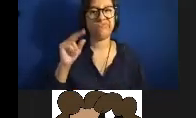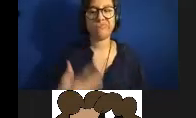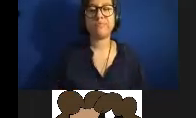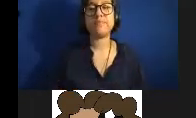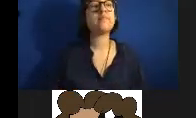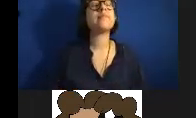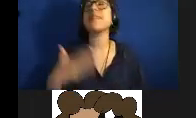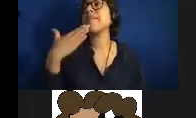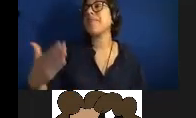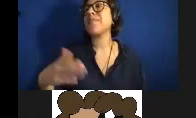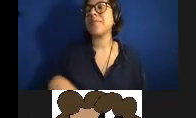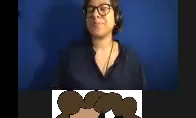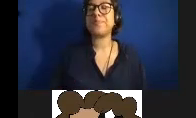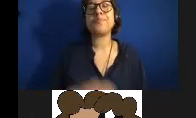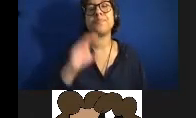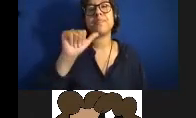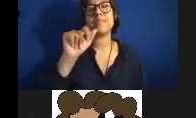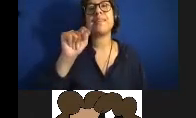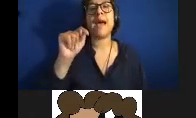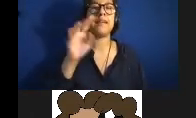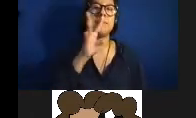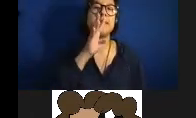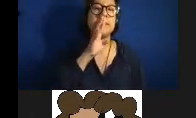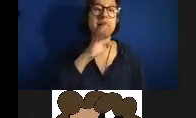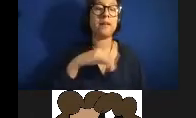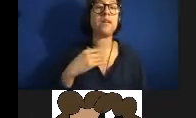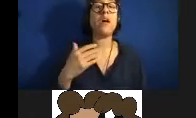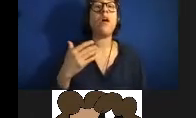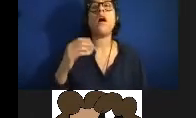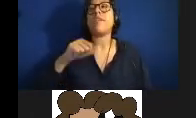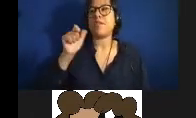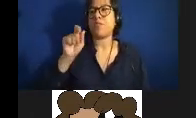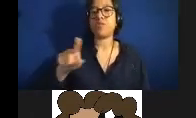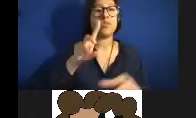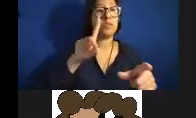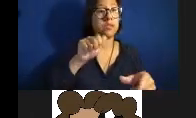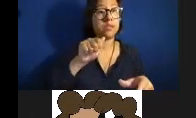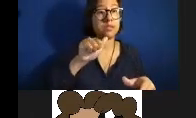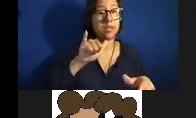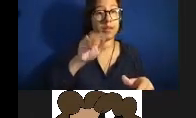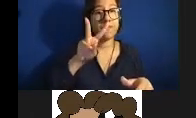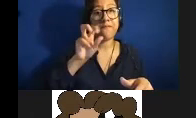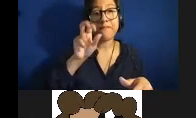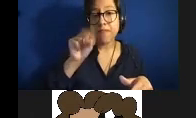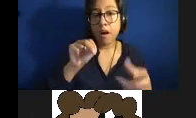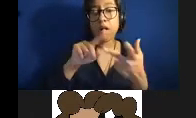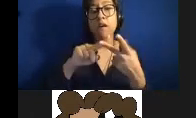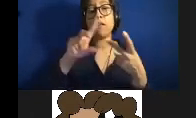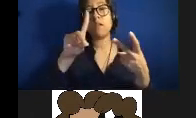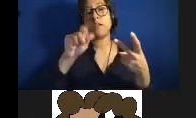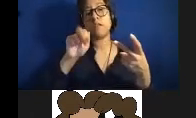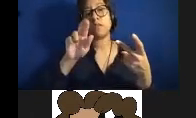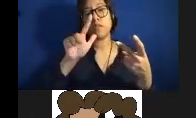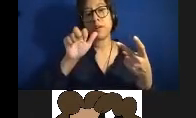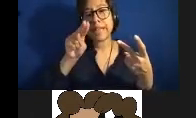Thank you. I want to follow that up, and Davon and Darlene, you both can answer this question, and sort of